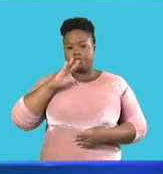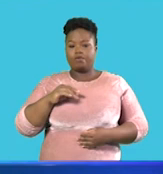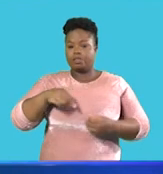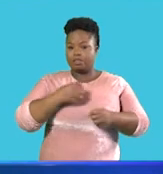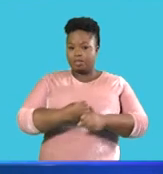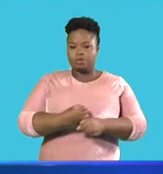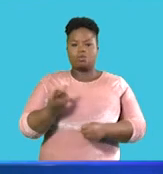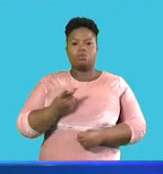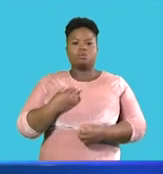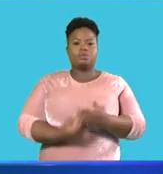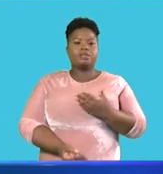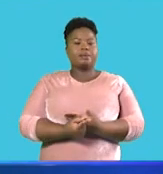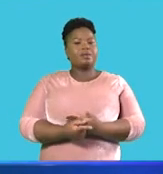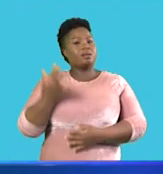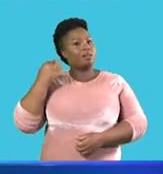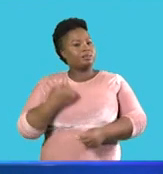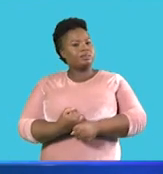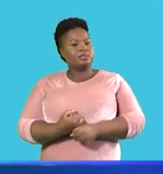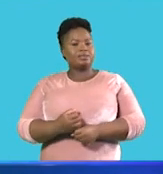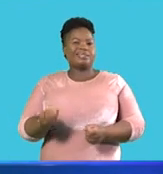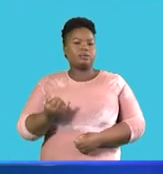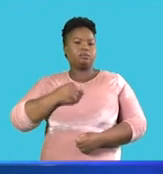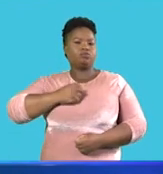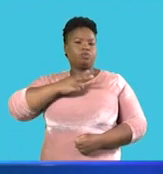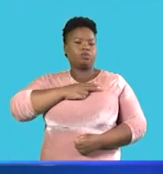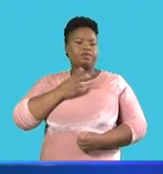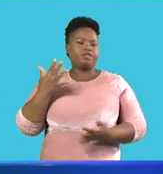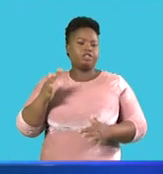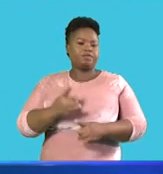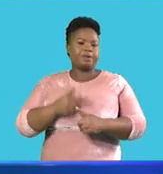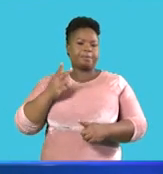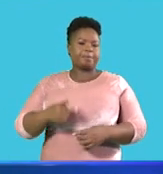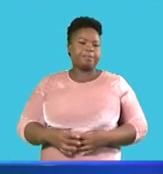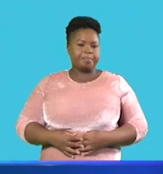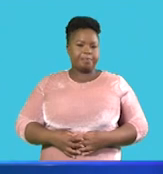lefatshe se se neng se tshwere mo ngwageng o fetileng jaaka the Springboks ba ile ba fenya sejana seo.